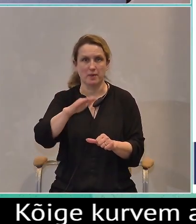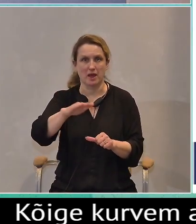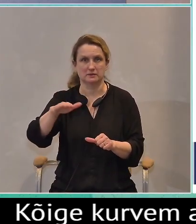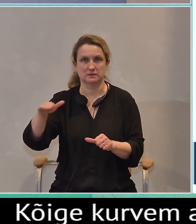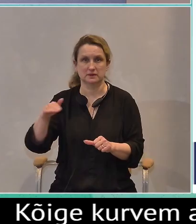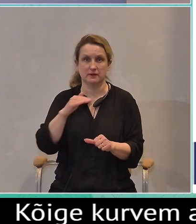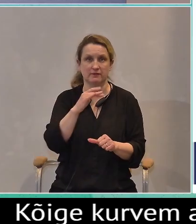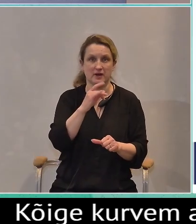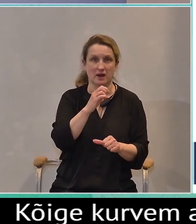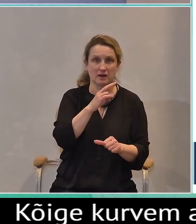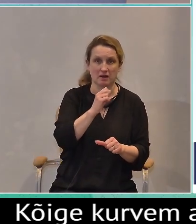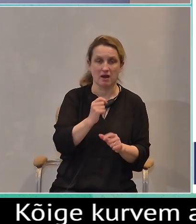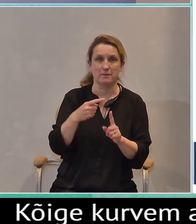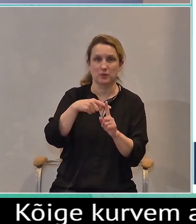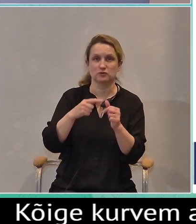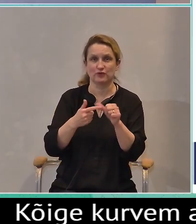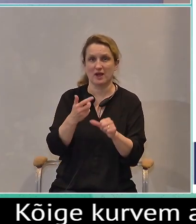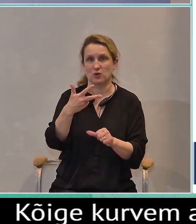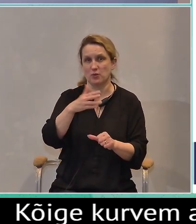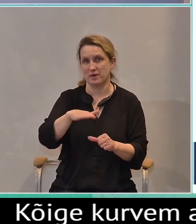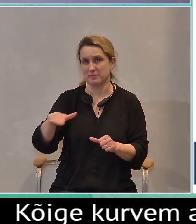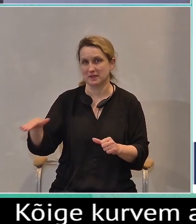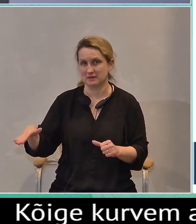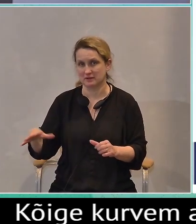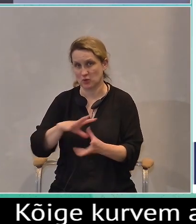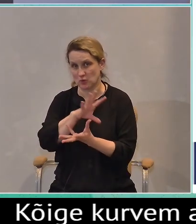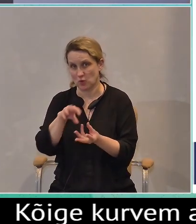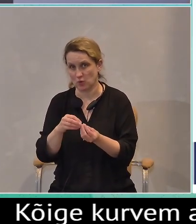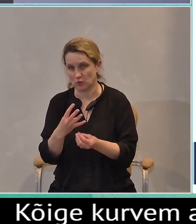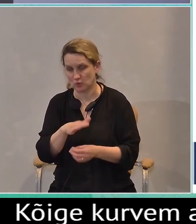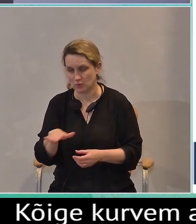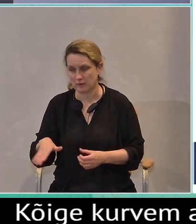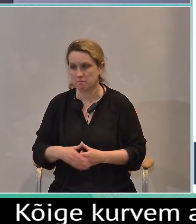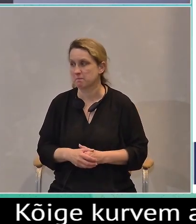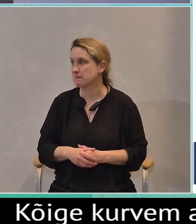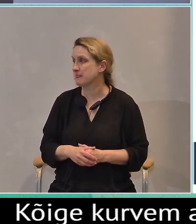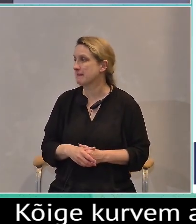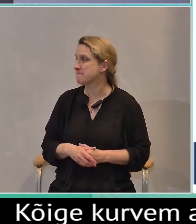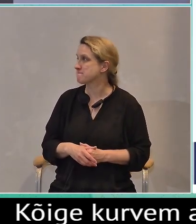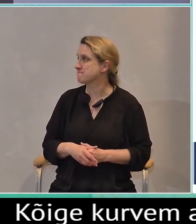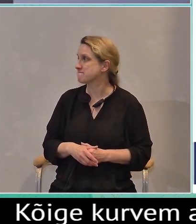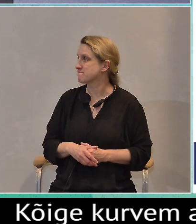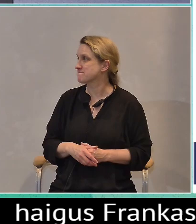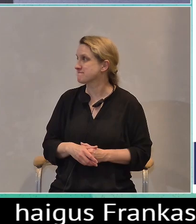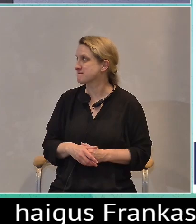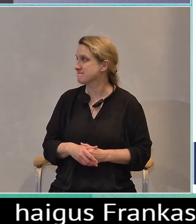treatment. Franka and another 3 children were able to receive the drug.